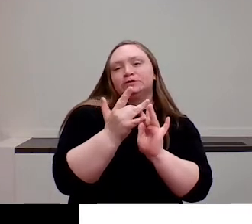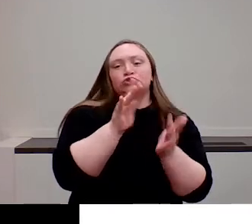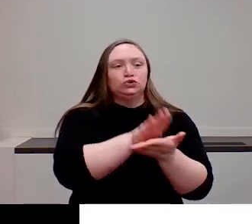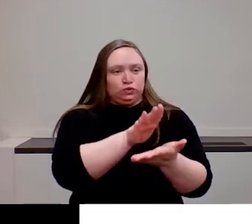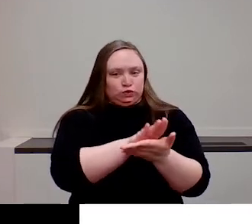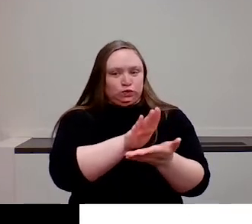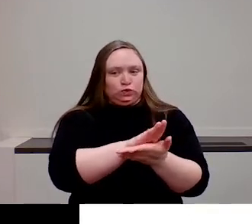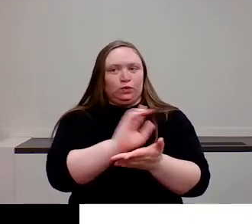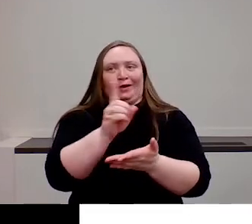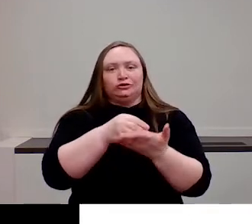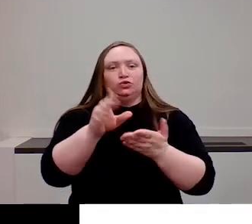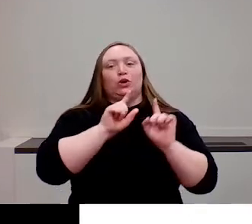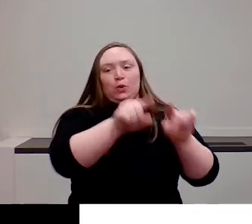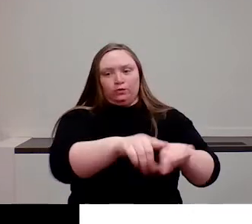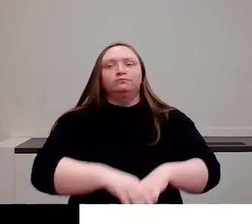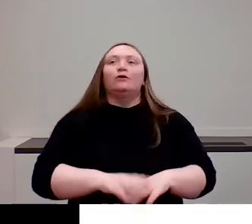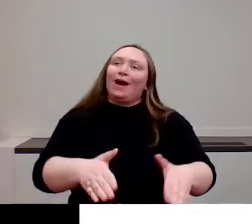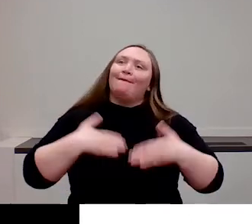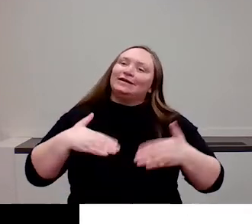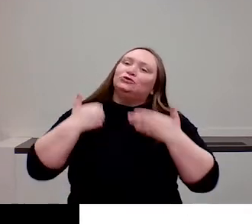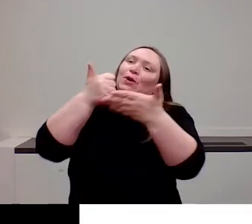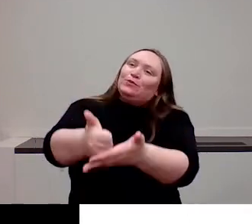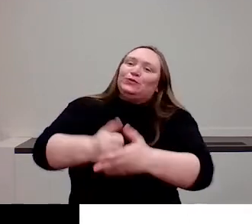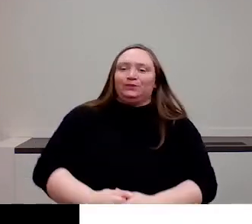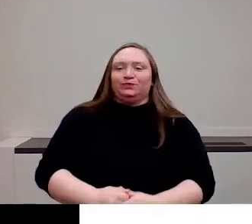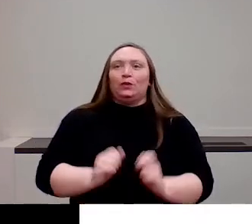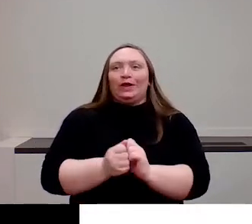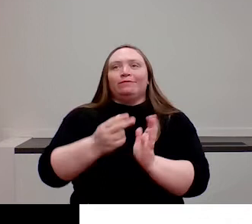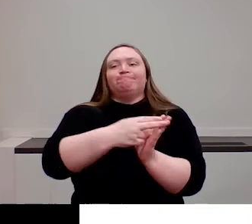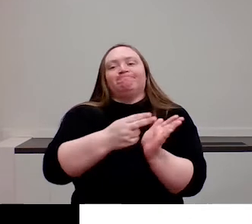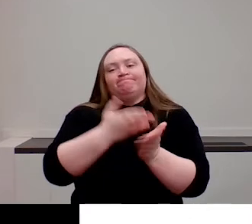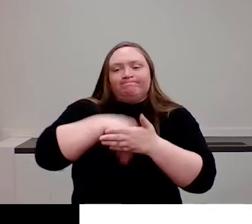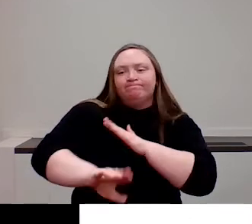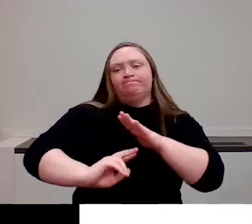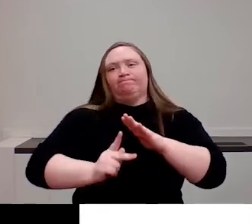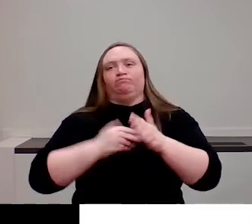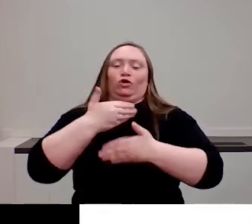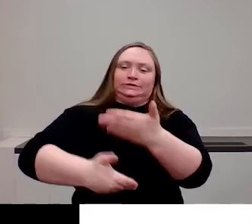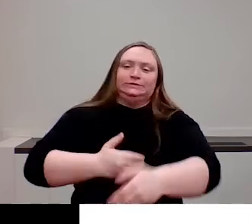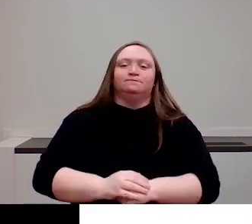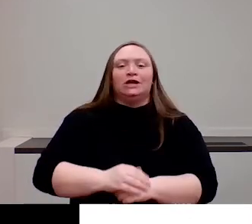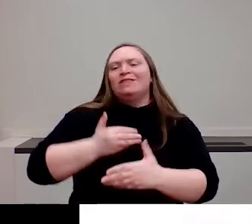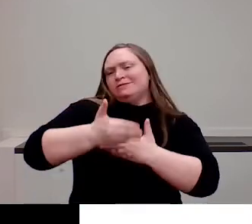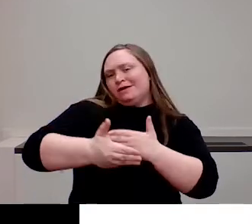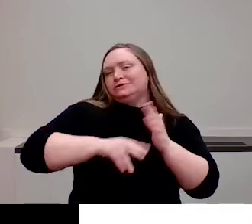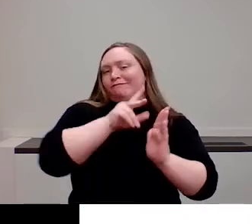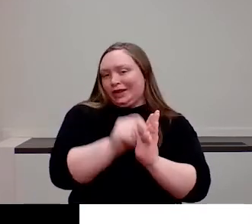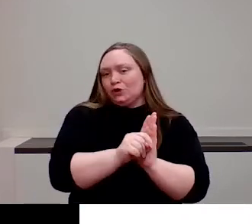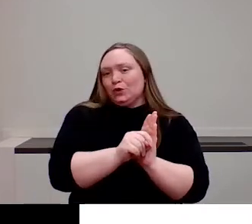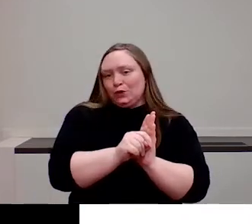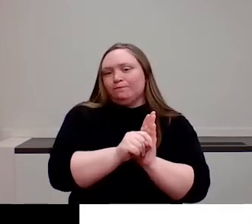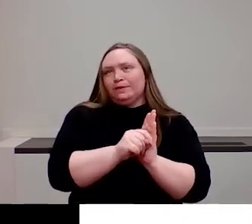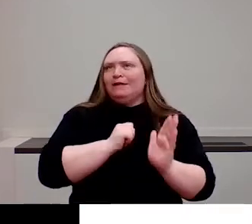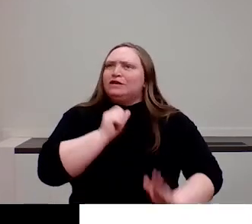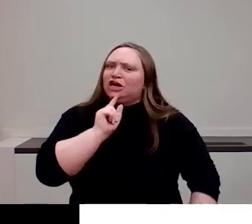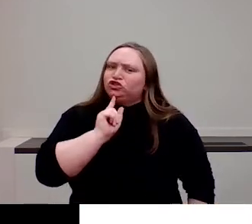where your student will be attending, and they will be happy to help with the enrollment process. Our next video, and I'm